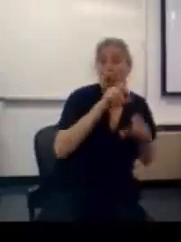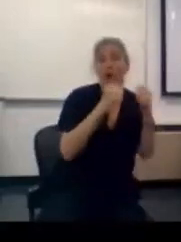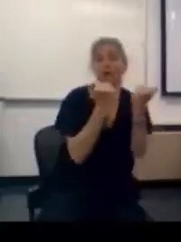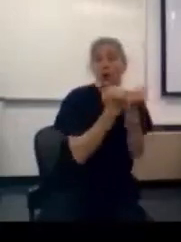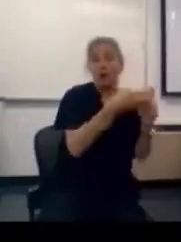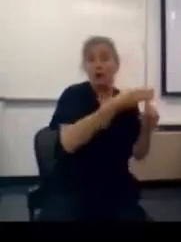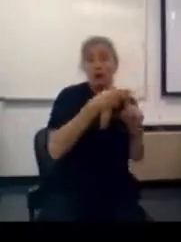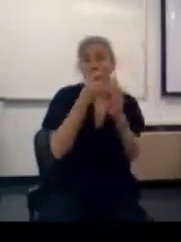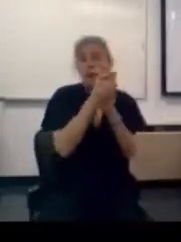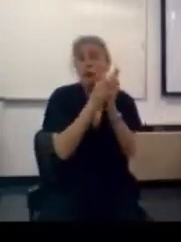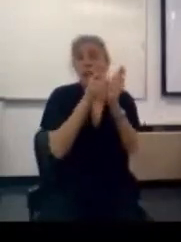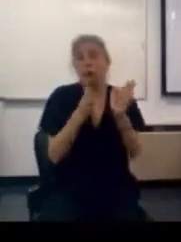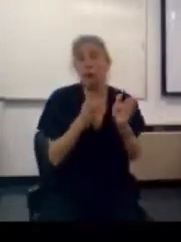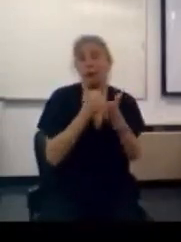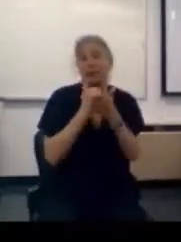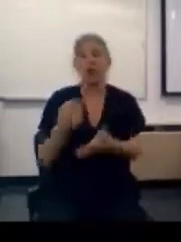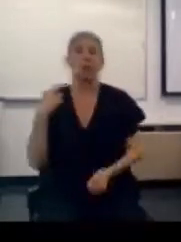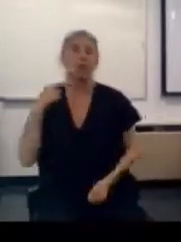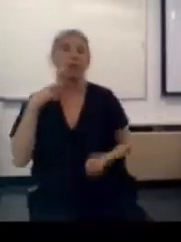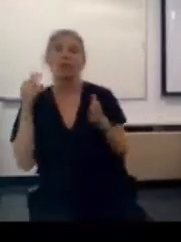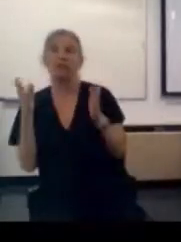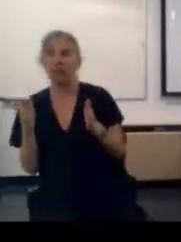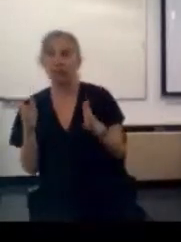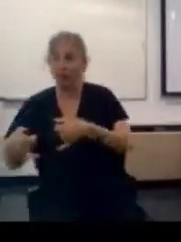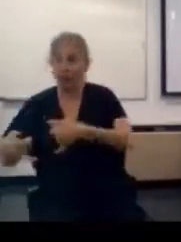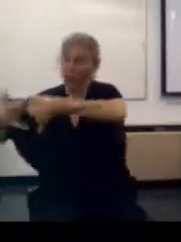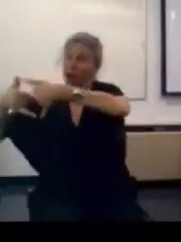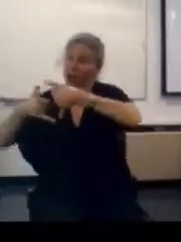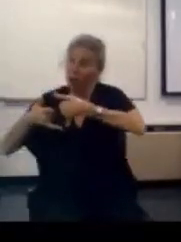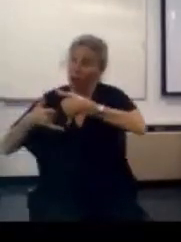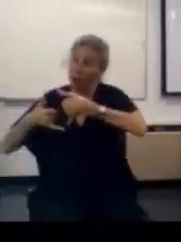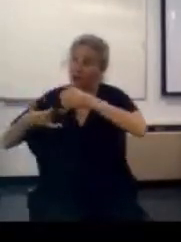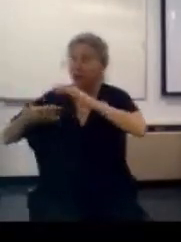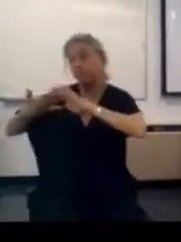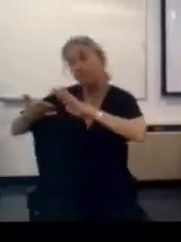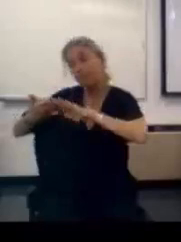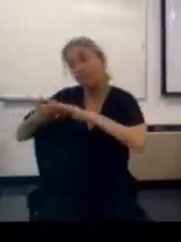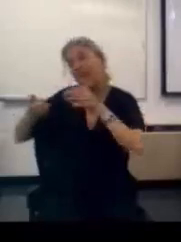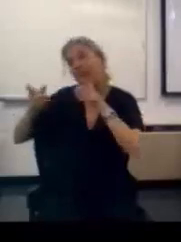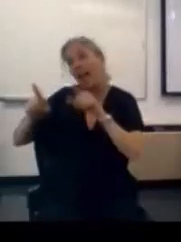bar associations to recruit lawyers to help the victims. And my